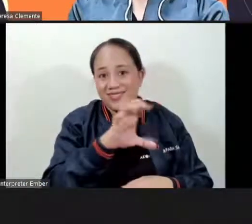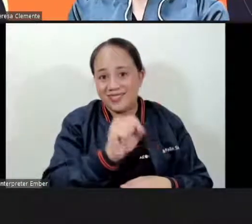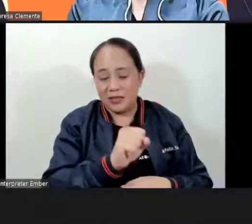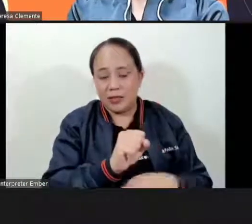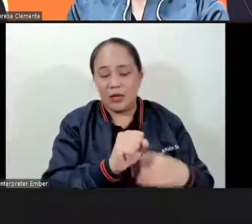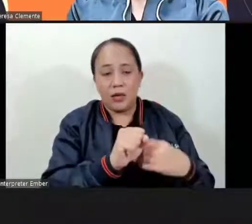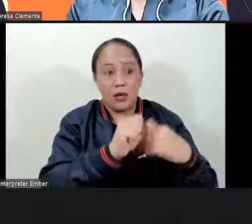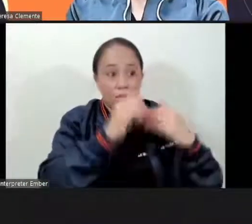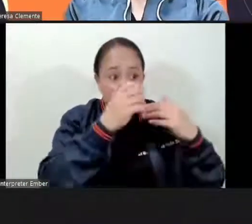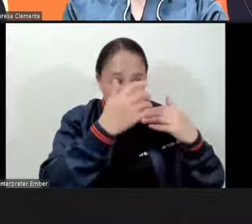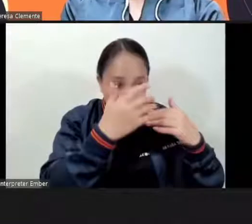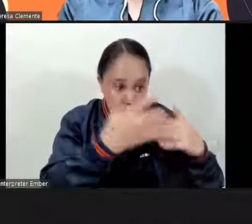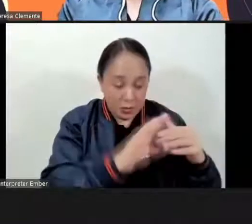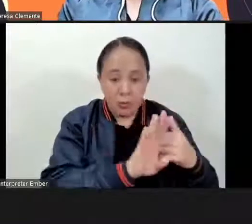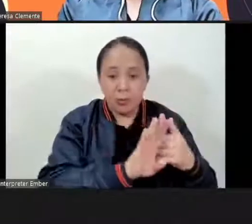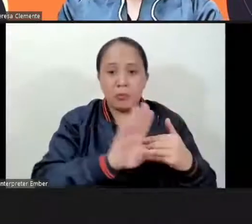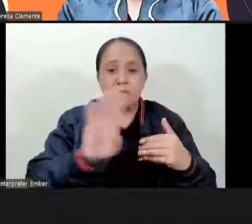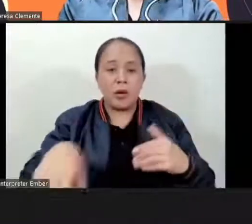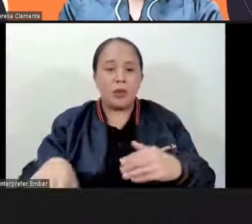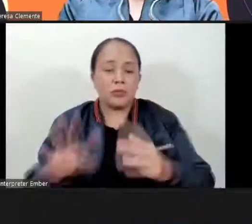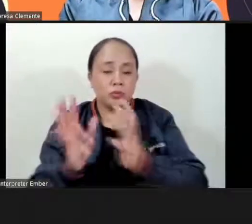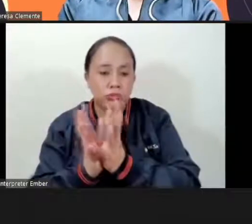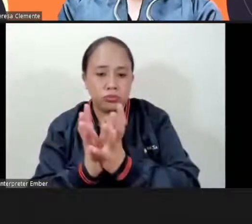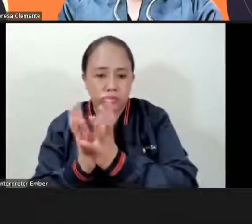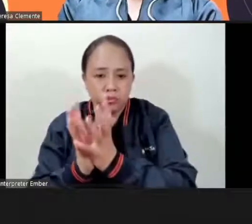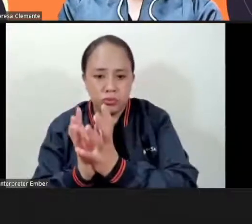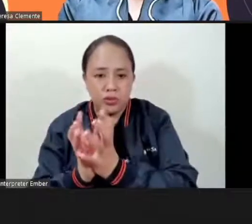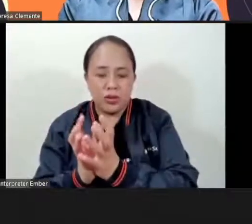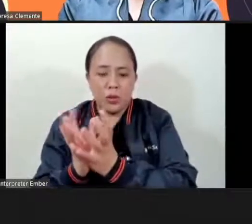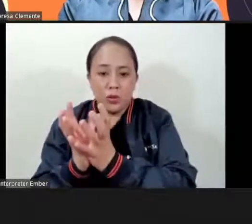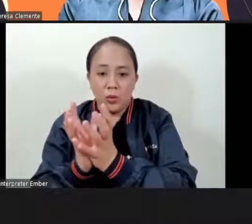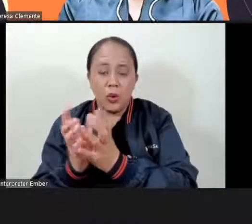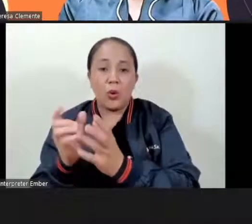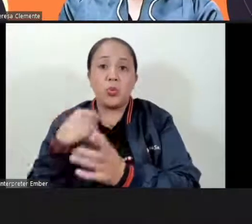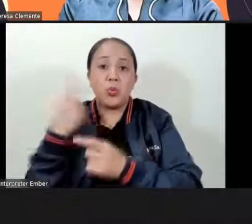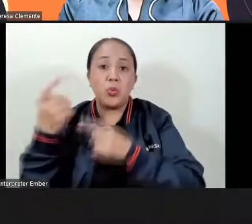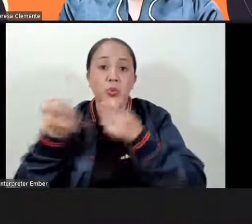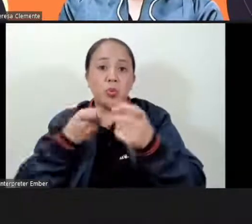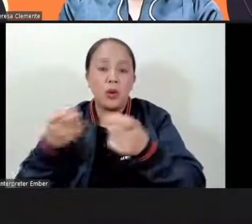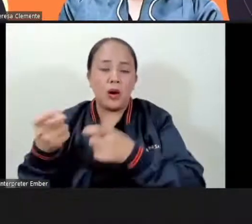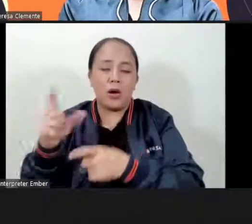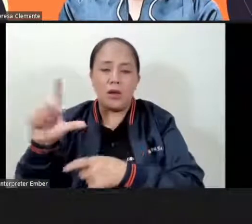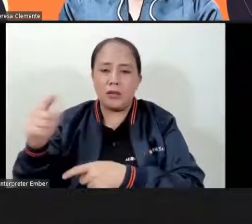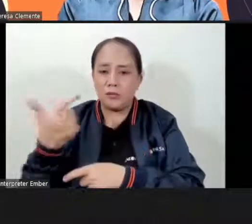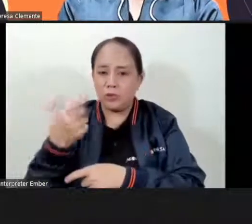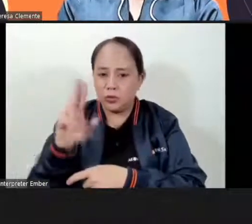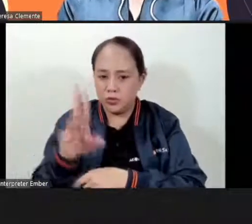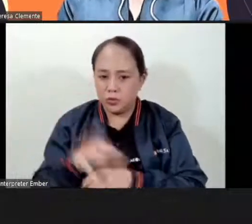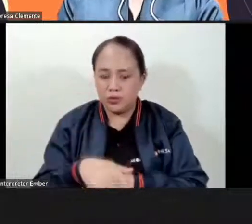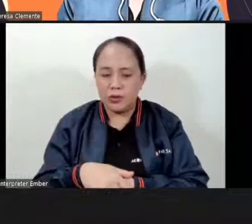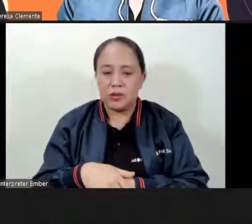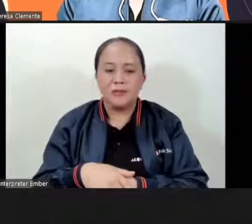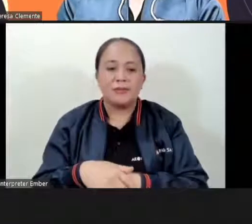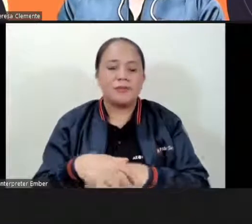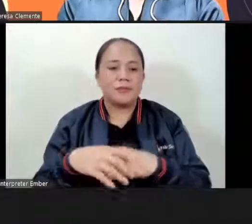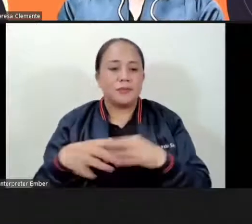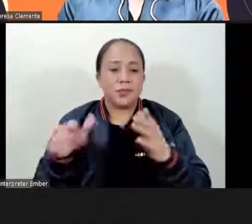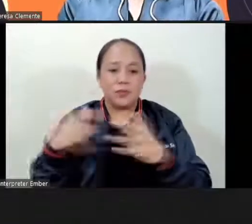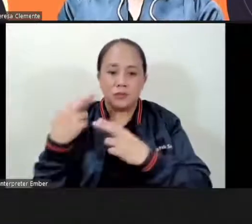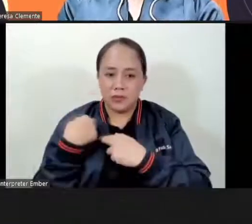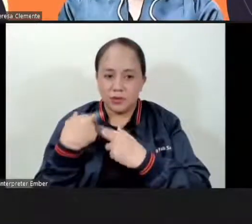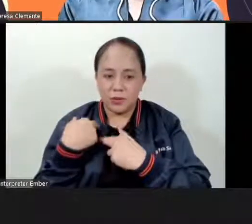to communities that are within the coverage of local government units. So talagang malaki yung